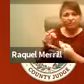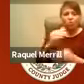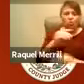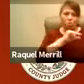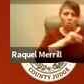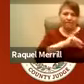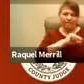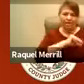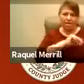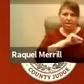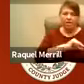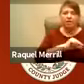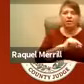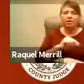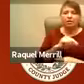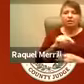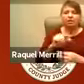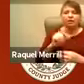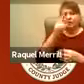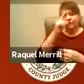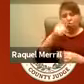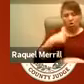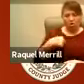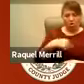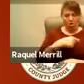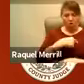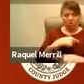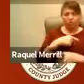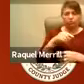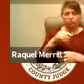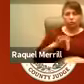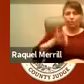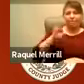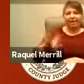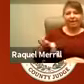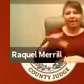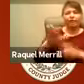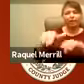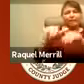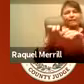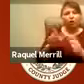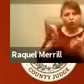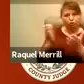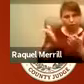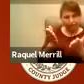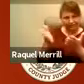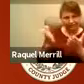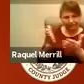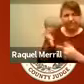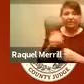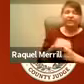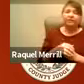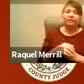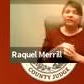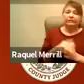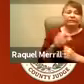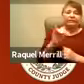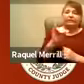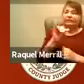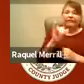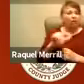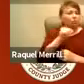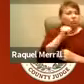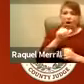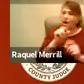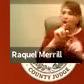qualify for us to pay for their burial services. This is not something that's going to go to the families.